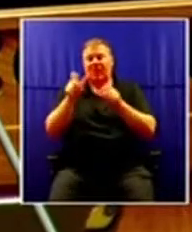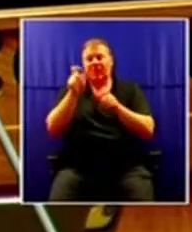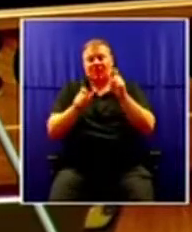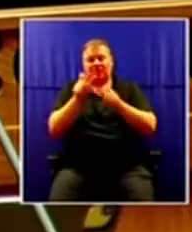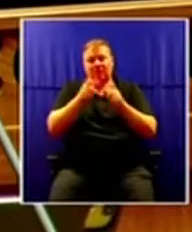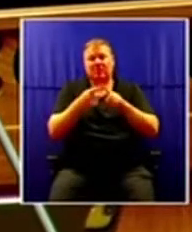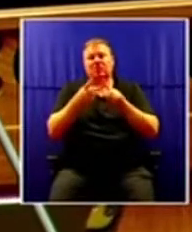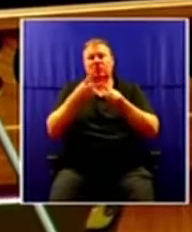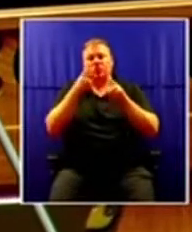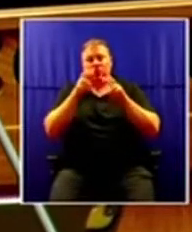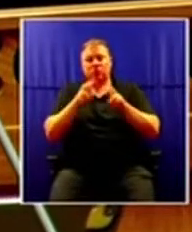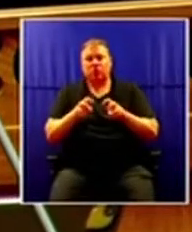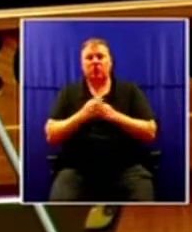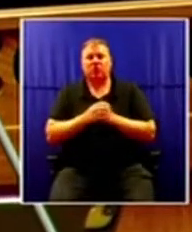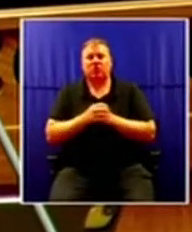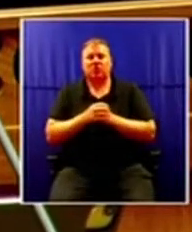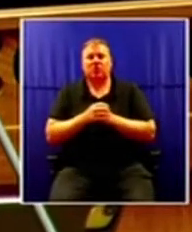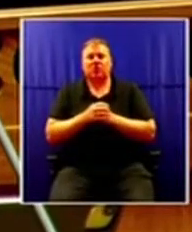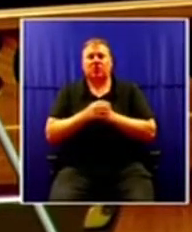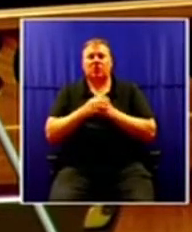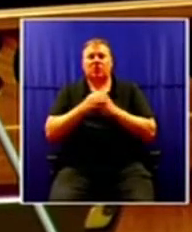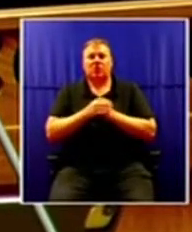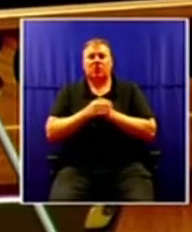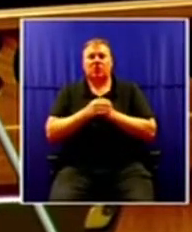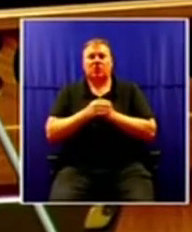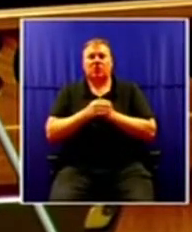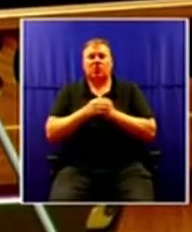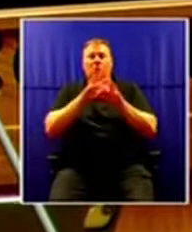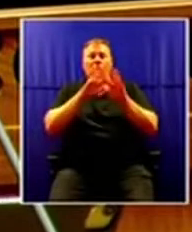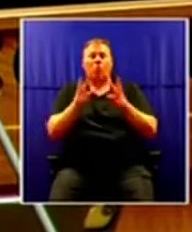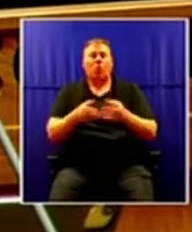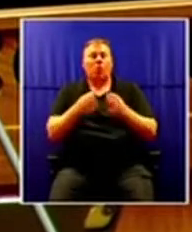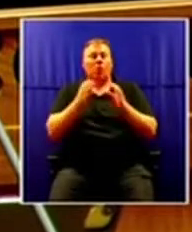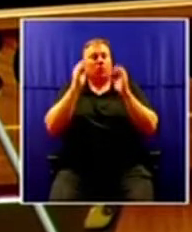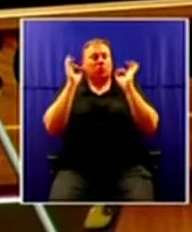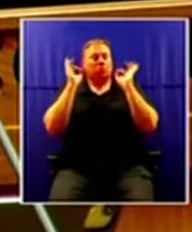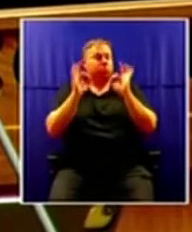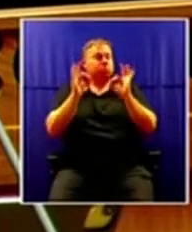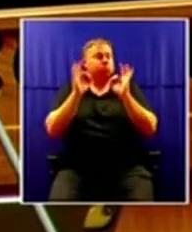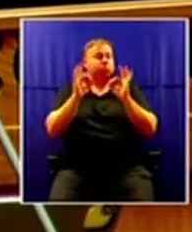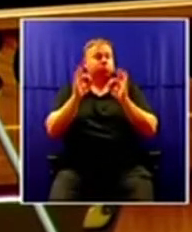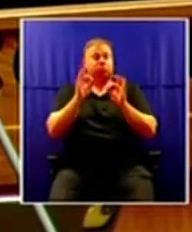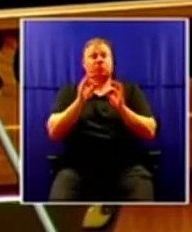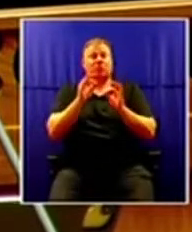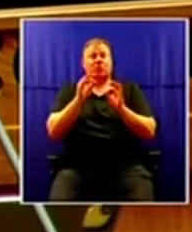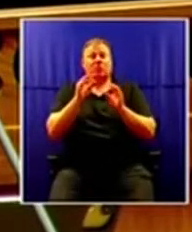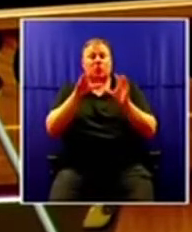at a number of world-class institutions have been involved